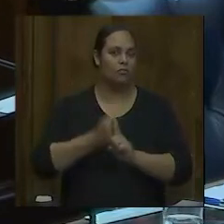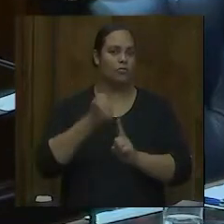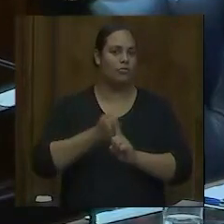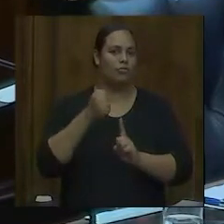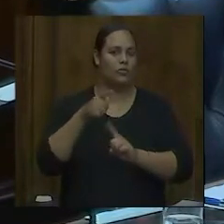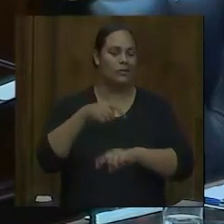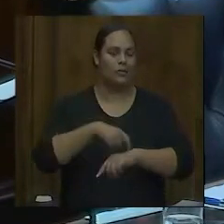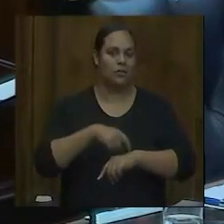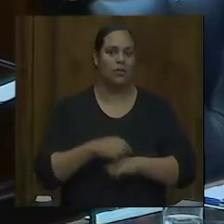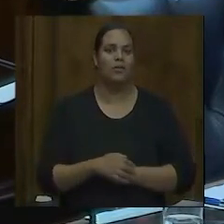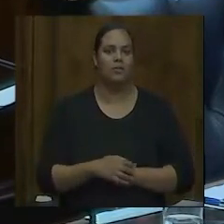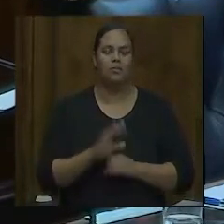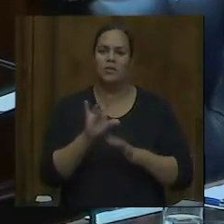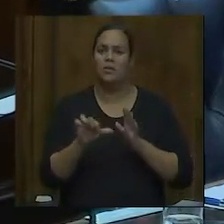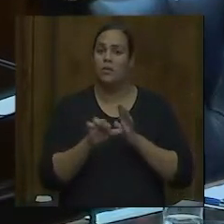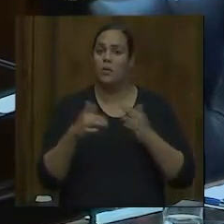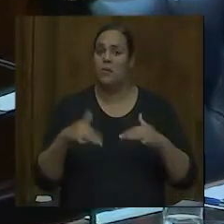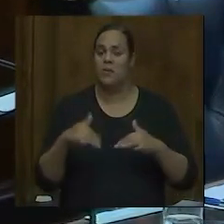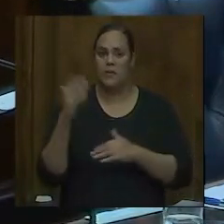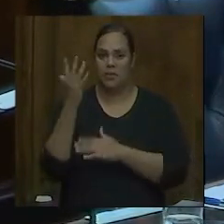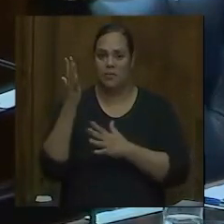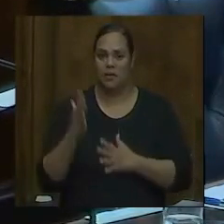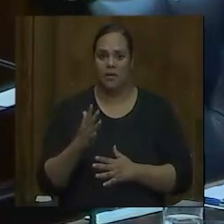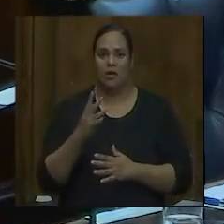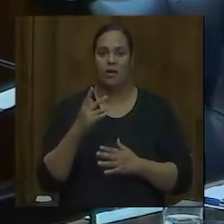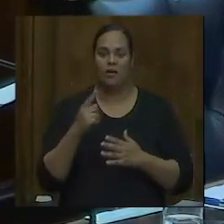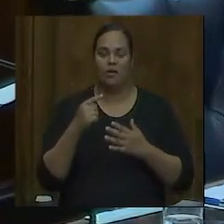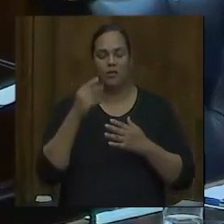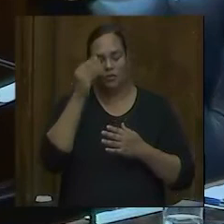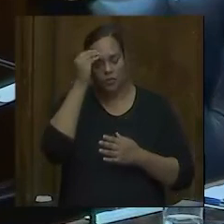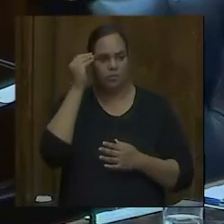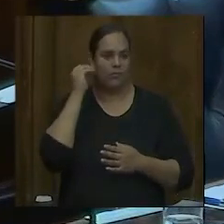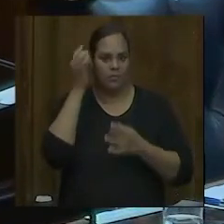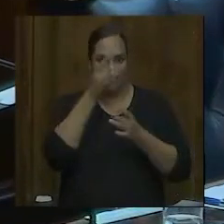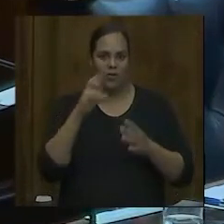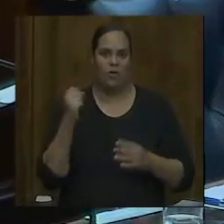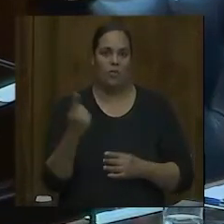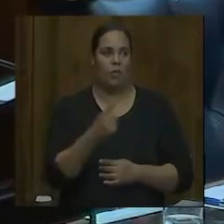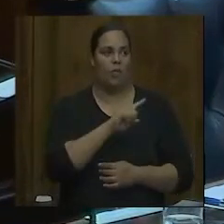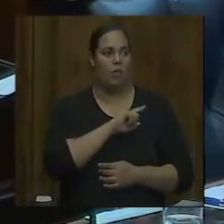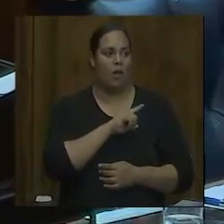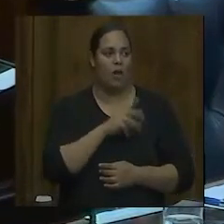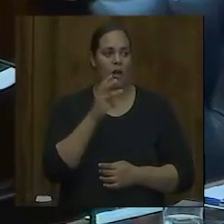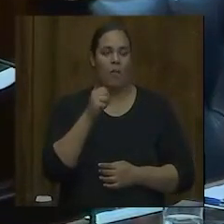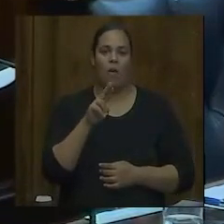massacre. It is important, Speaker, to highlight that fact because